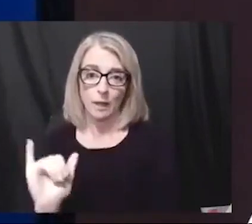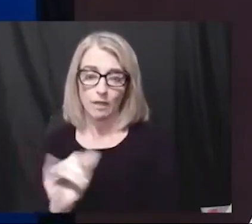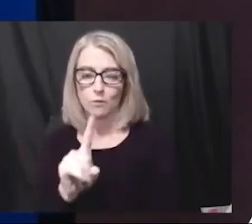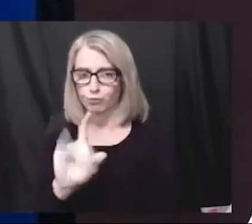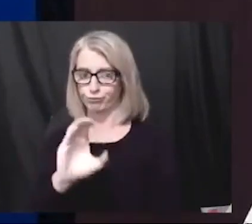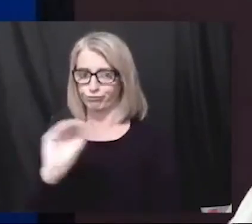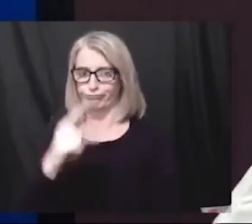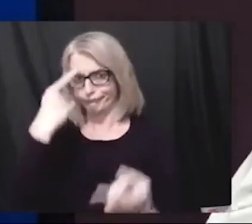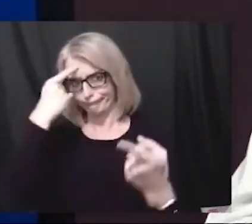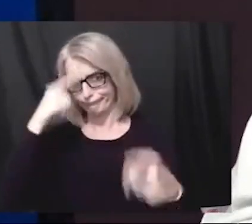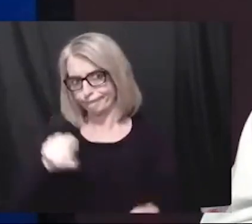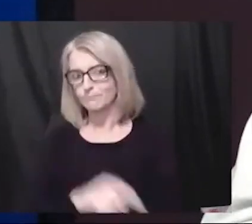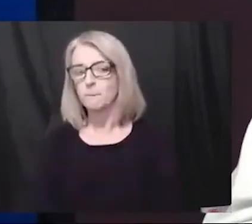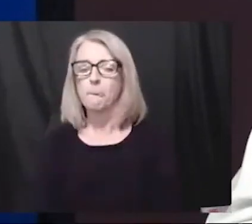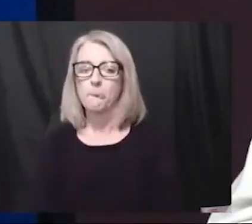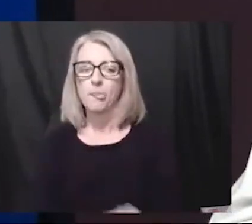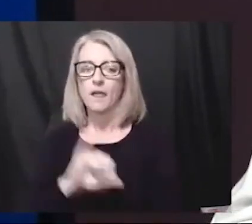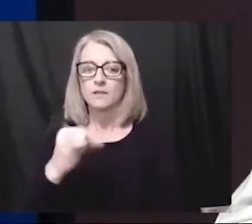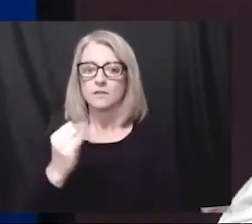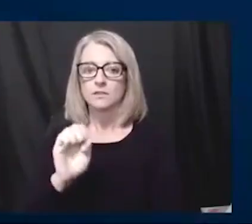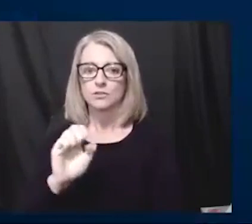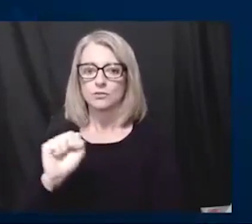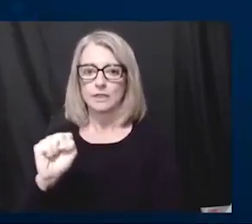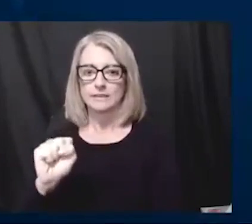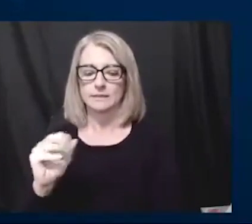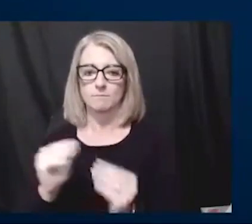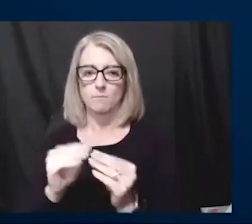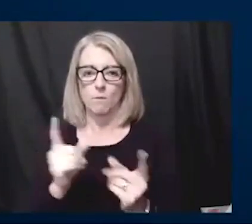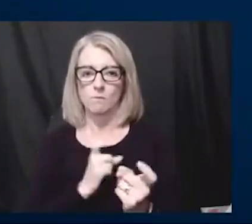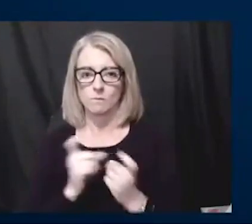of going to the hospital, as well as